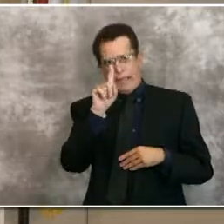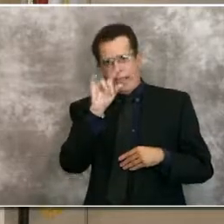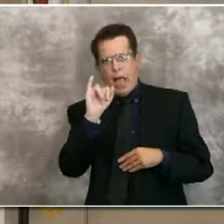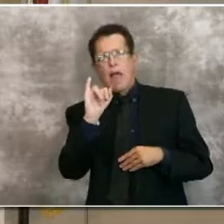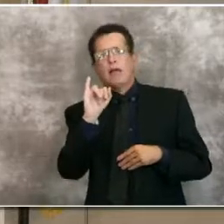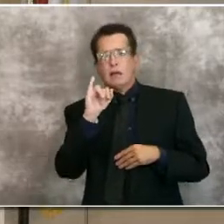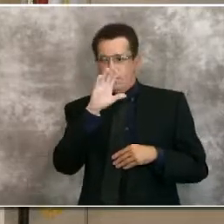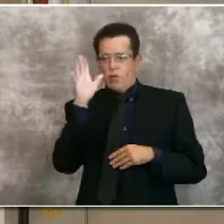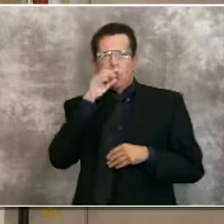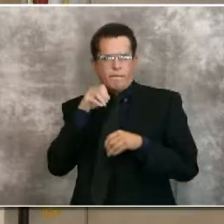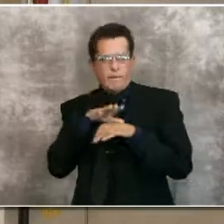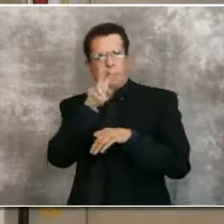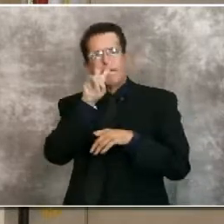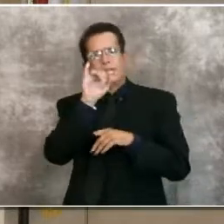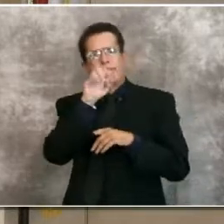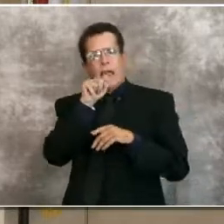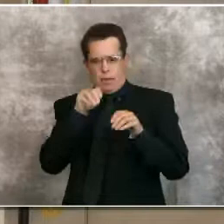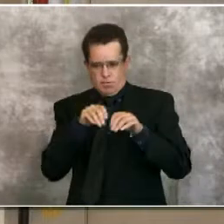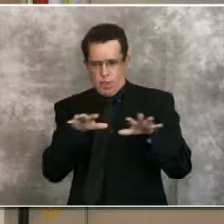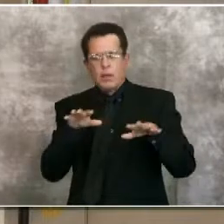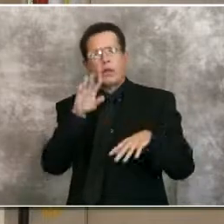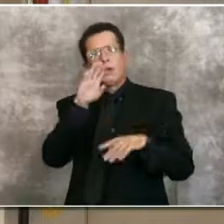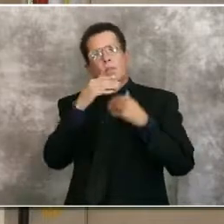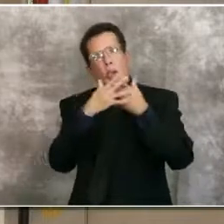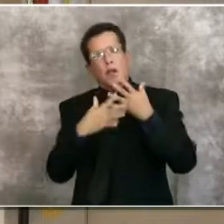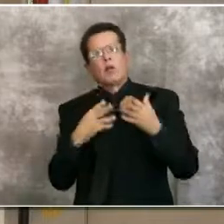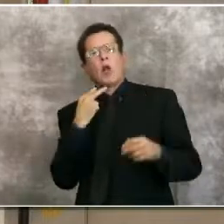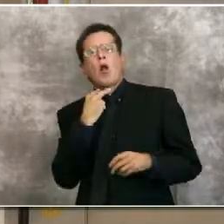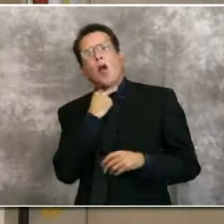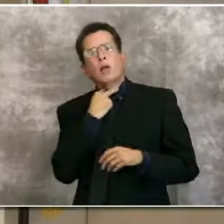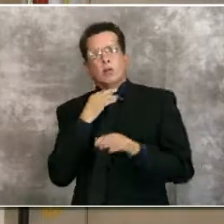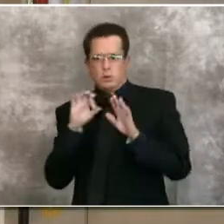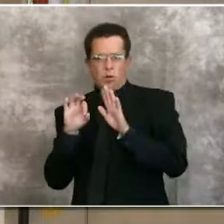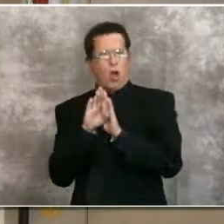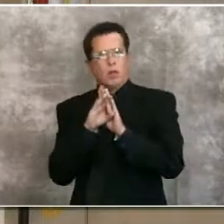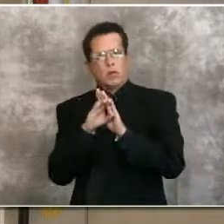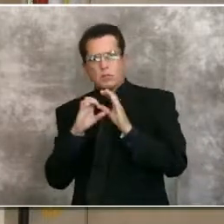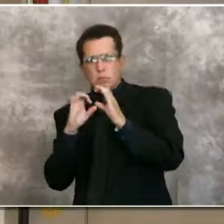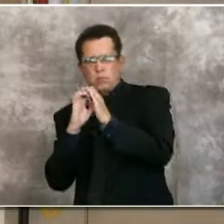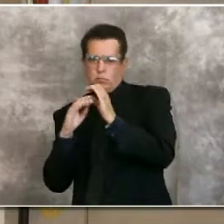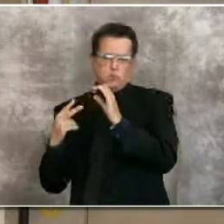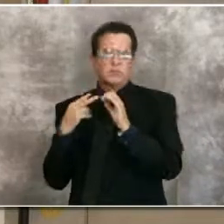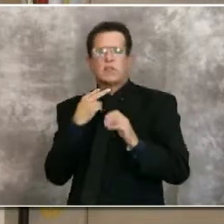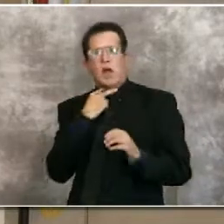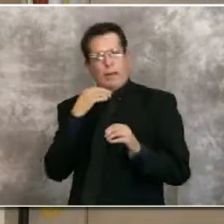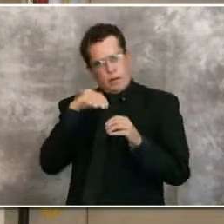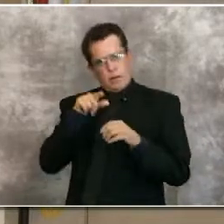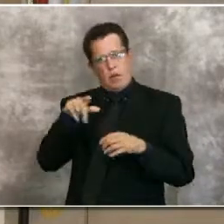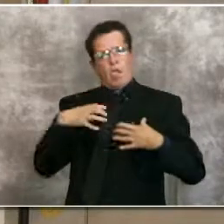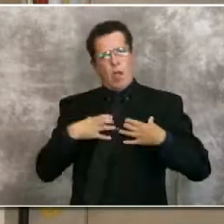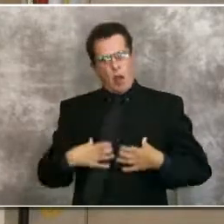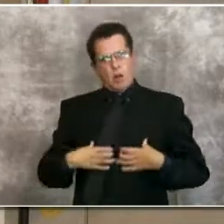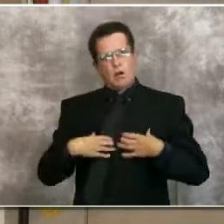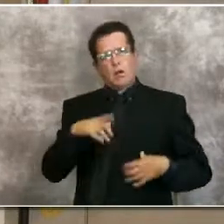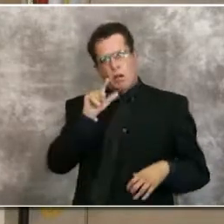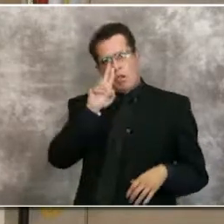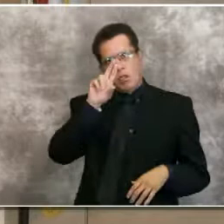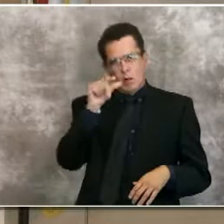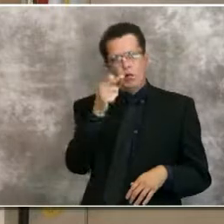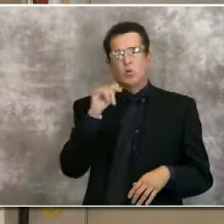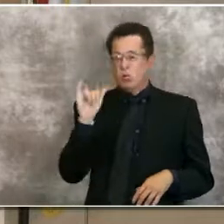well. It causes blood clotting in general, not just in the lungs. And that can create